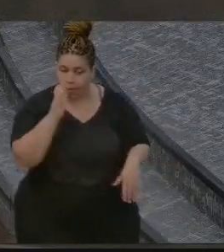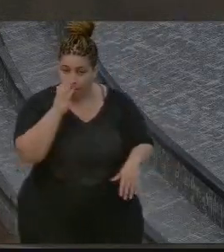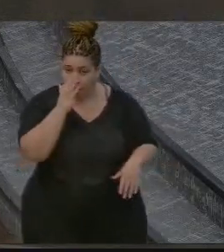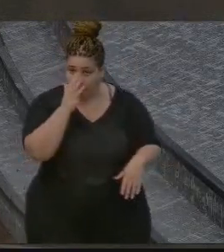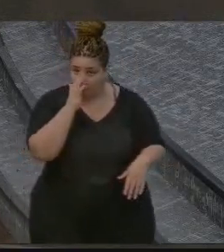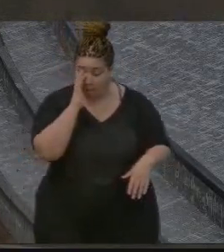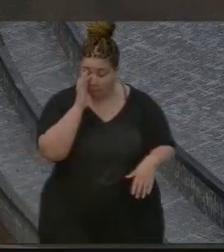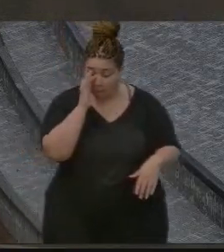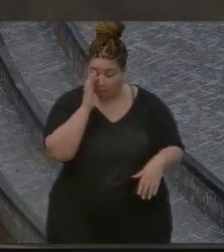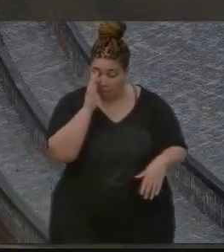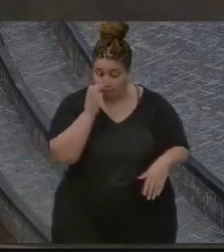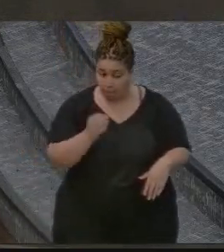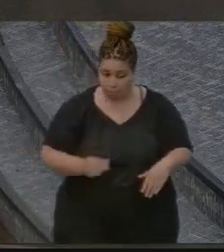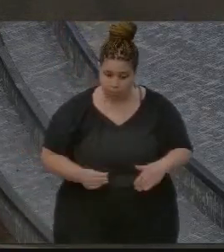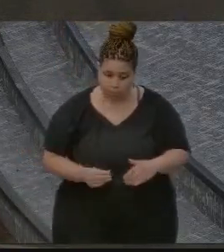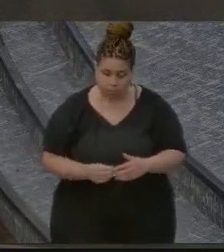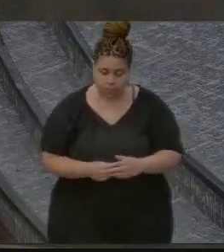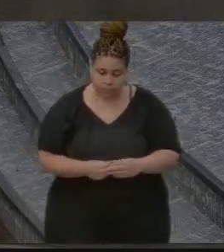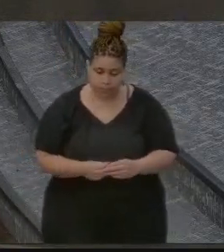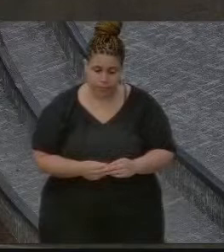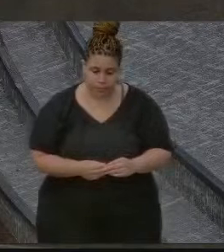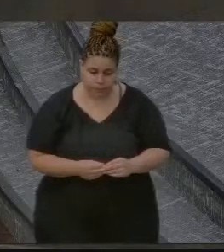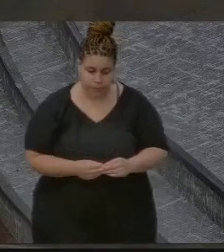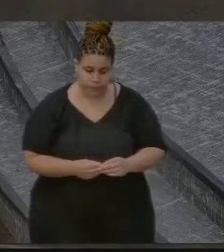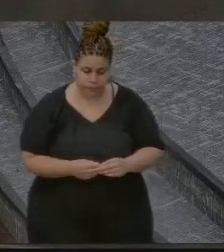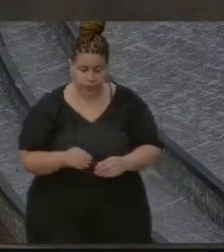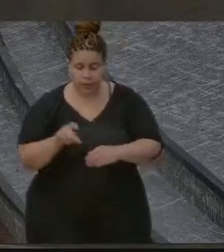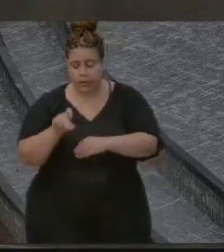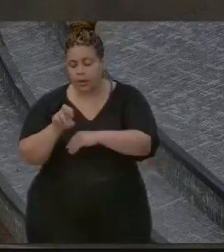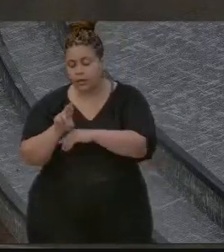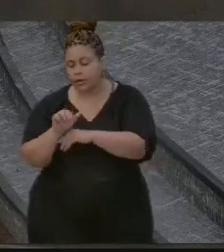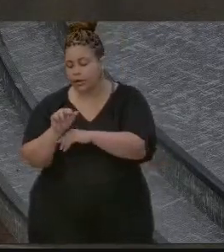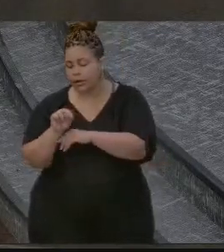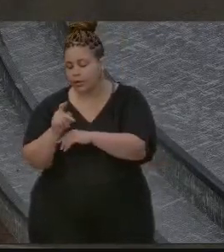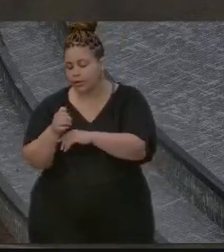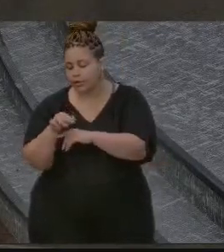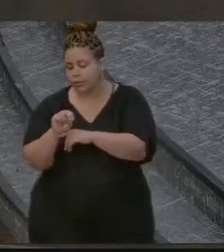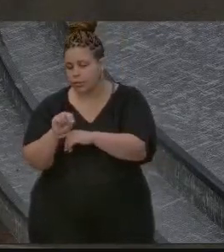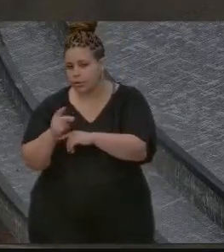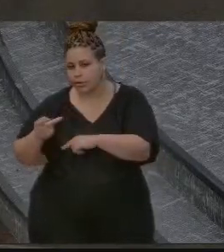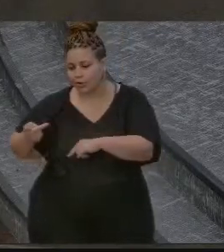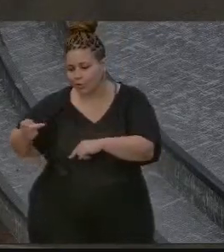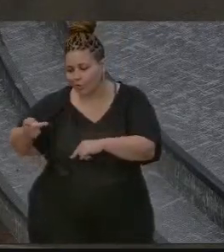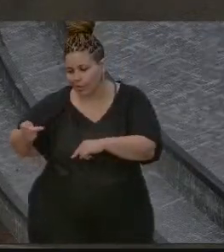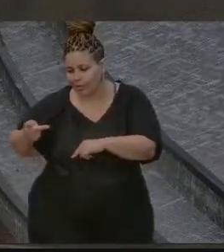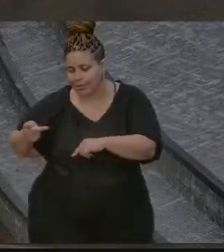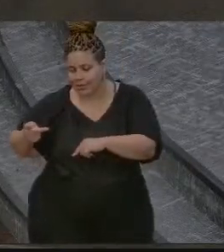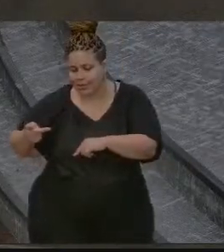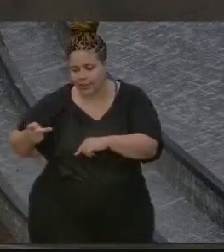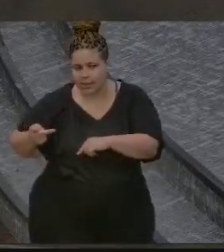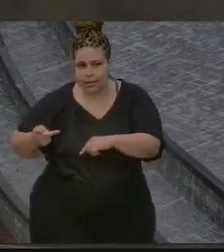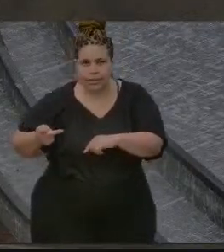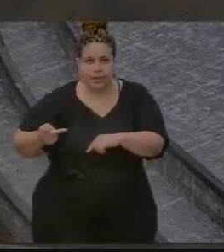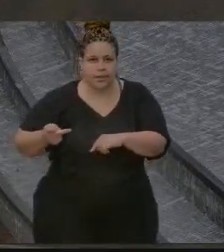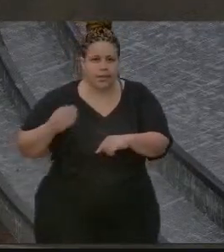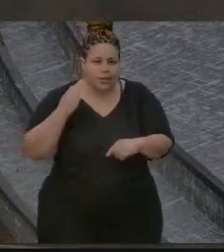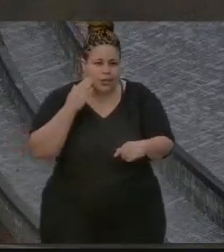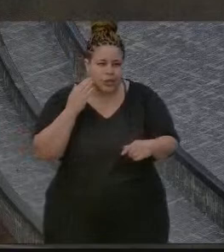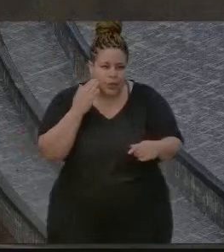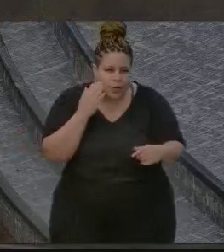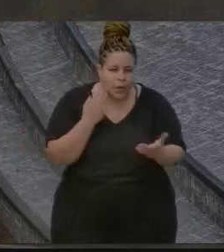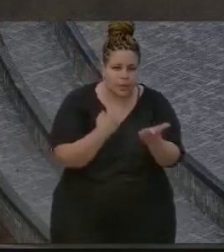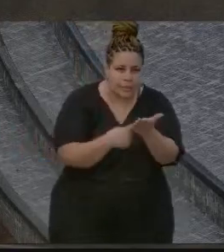We will, Dr. Anderson and I are still, we're going back and revisiting our